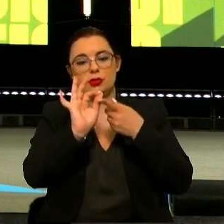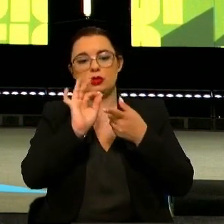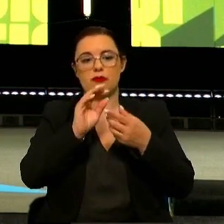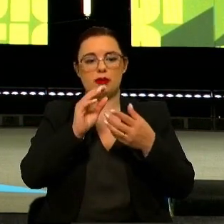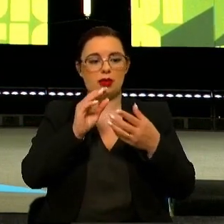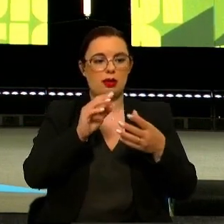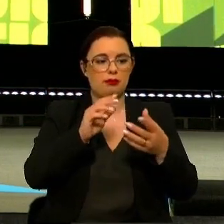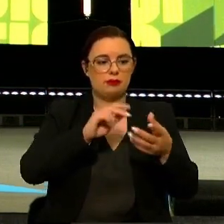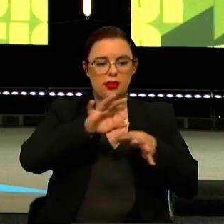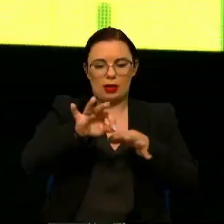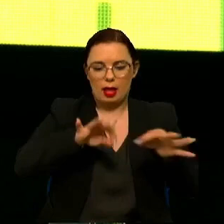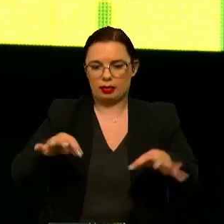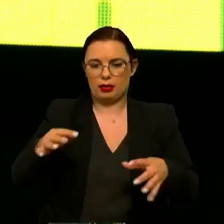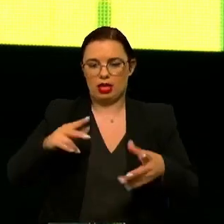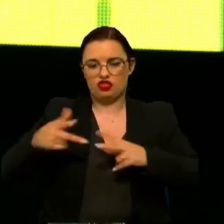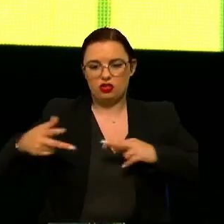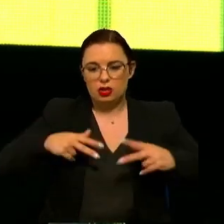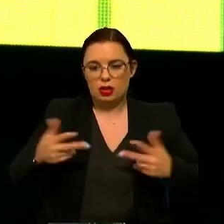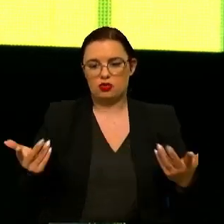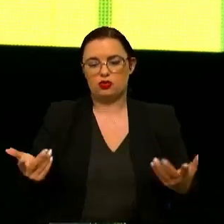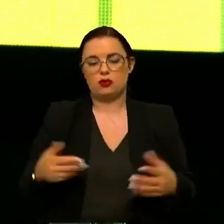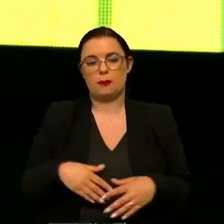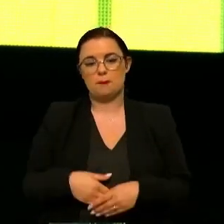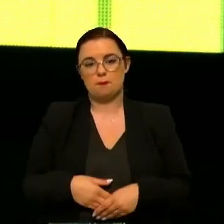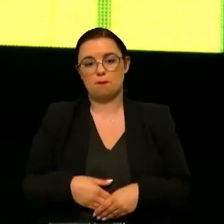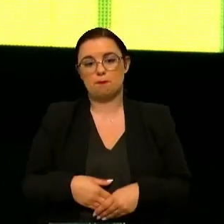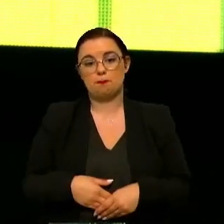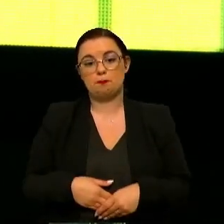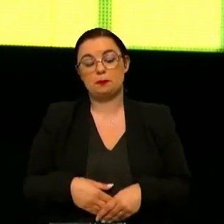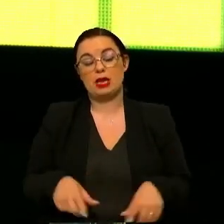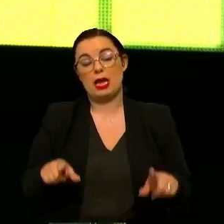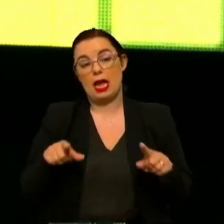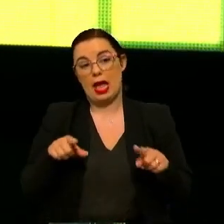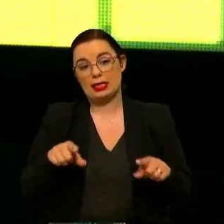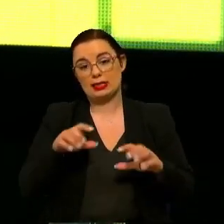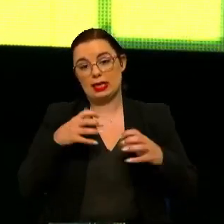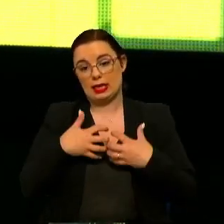but also tactical strategic information level.